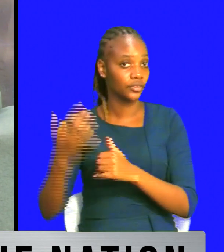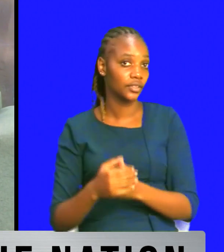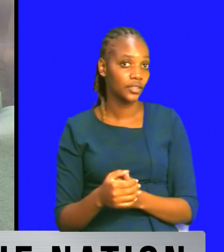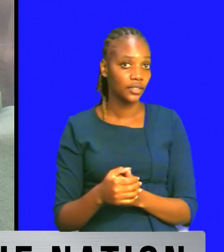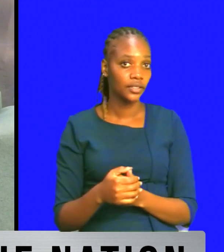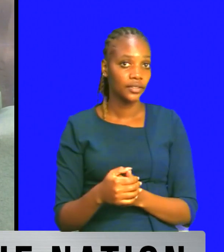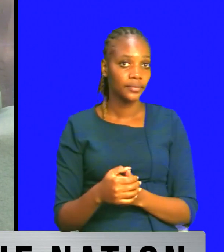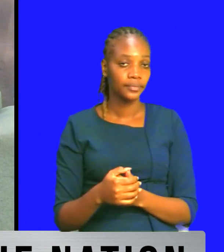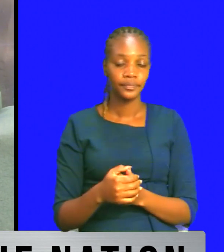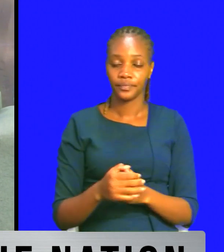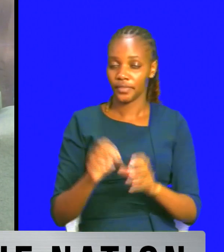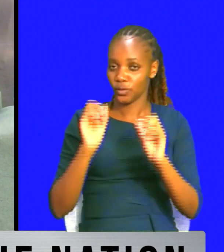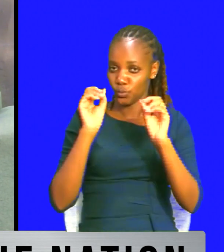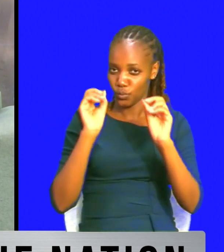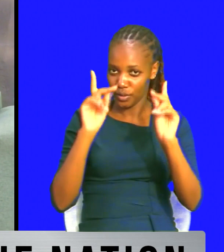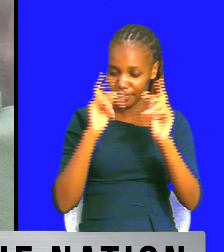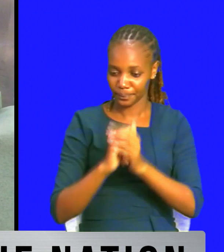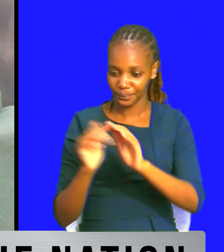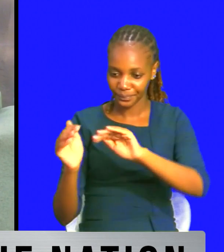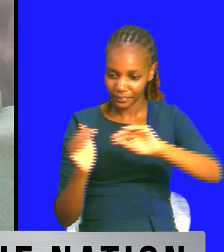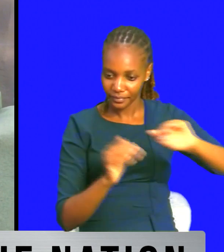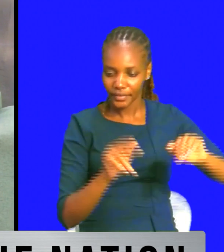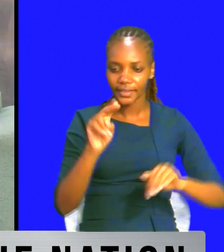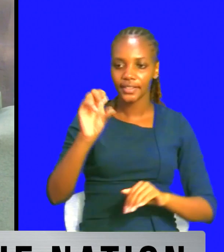Now, Nicholas,